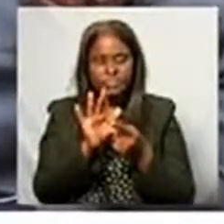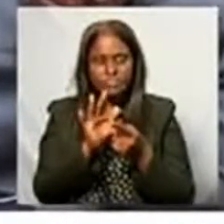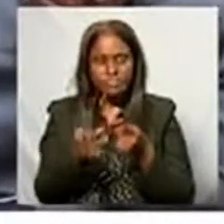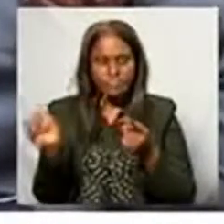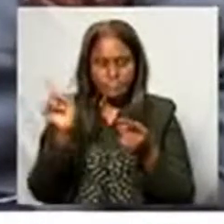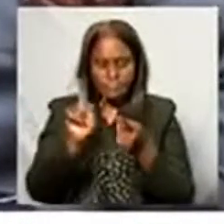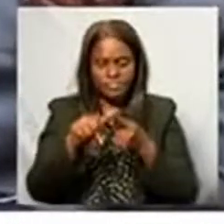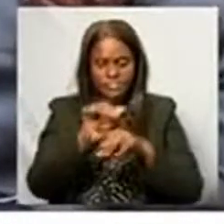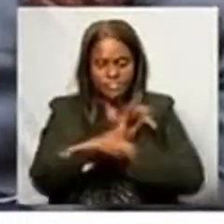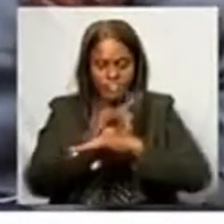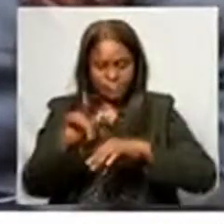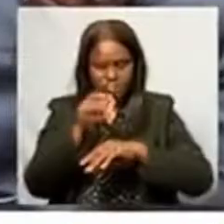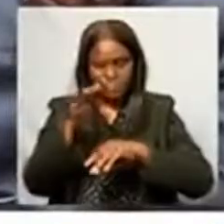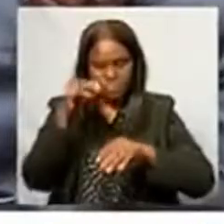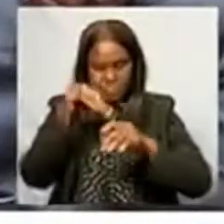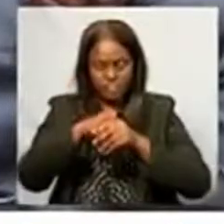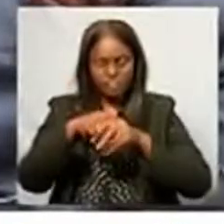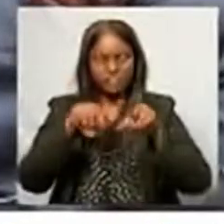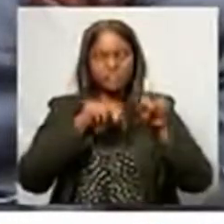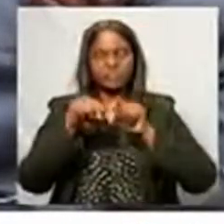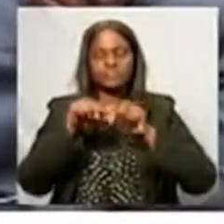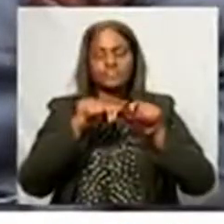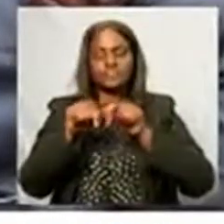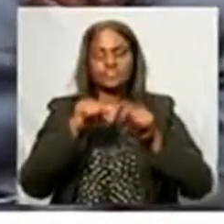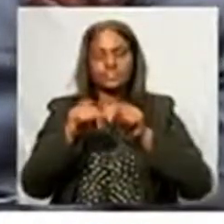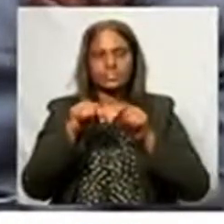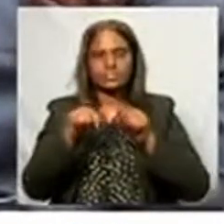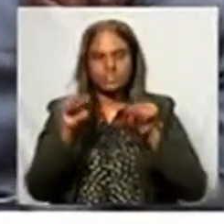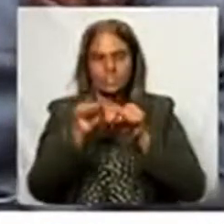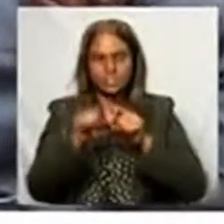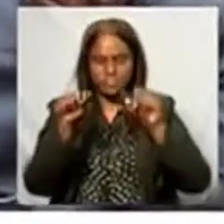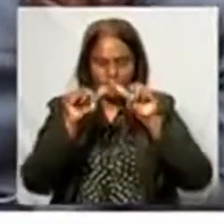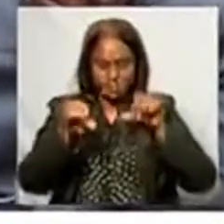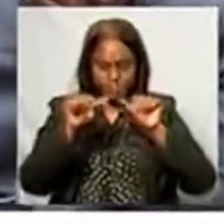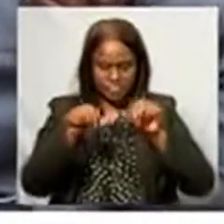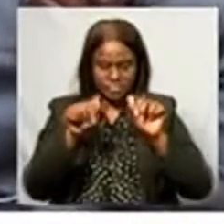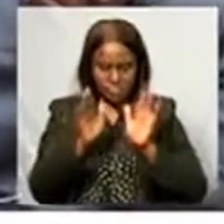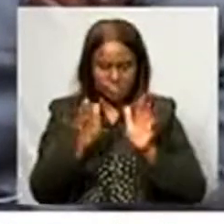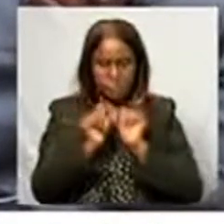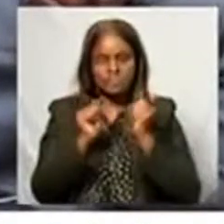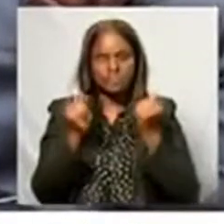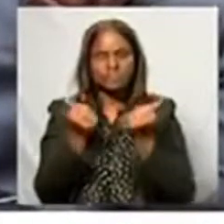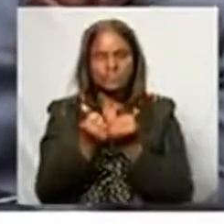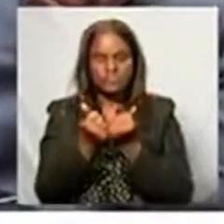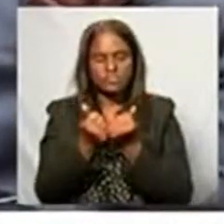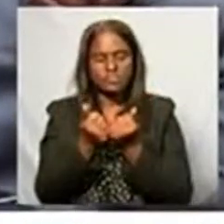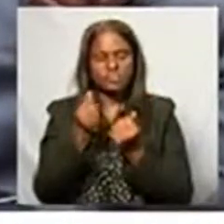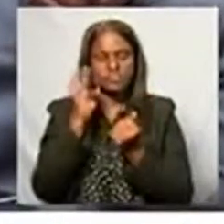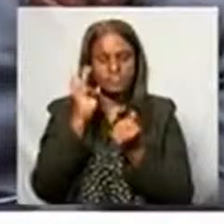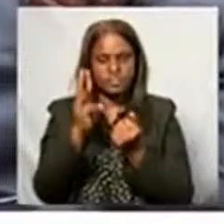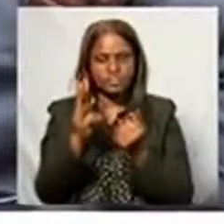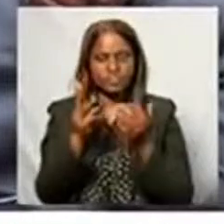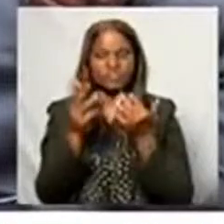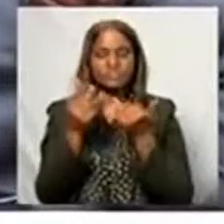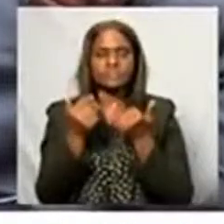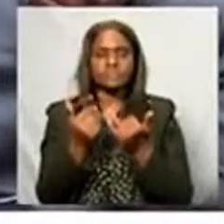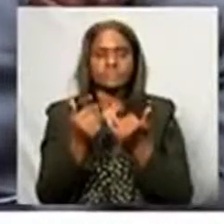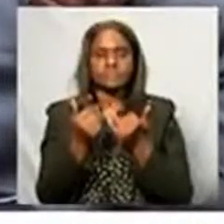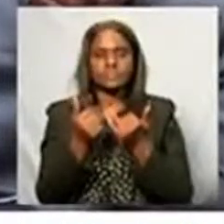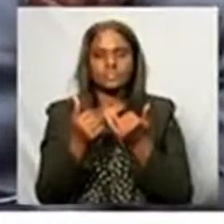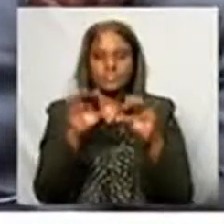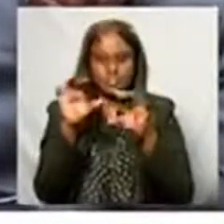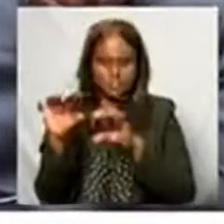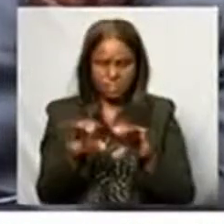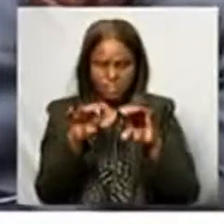lack of internal controls. The Auditor General would do